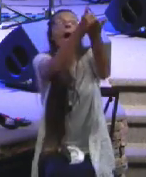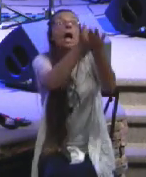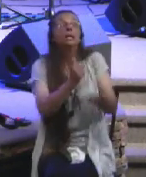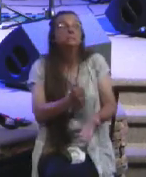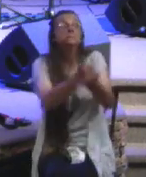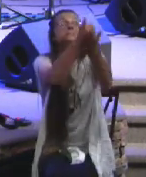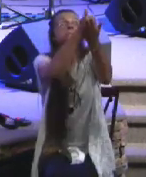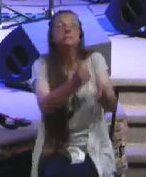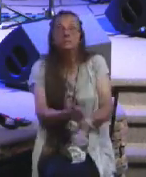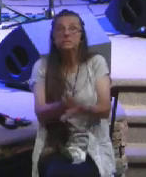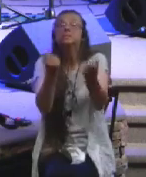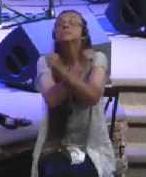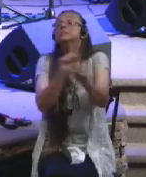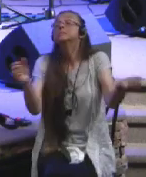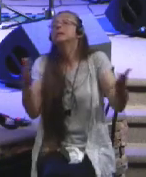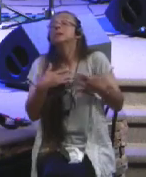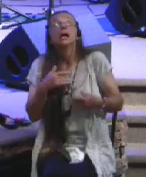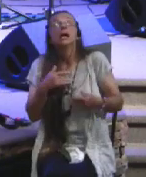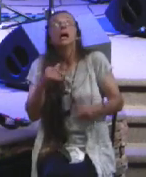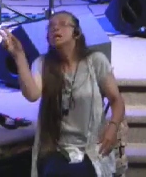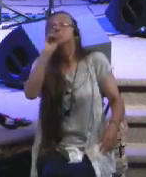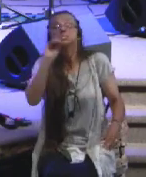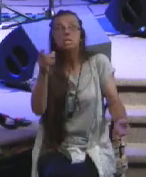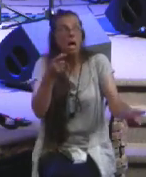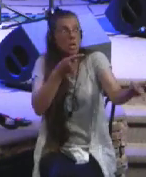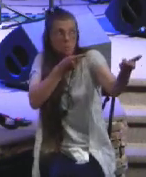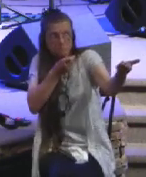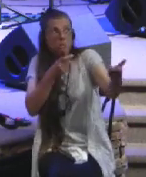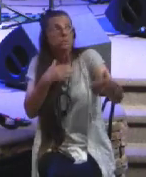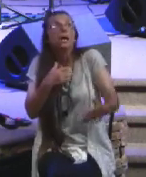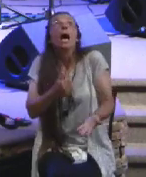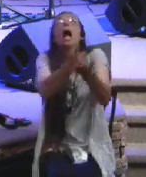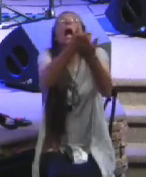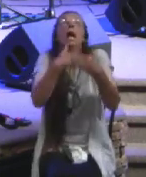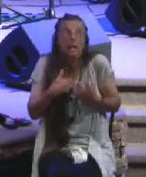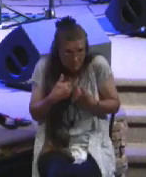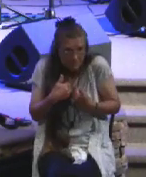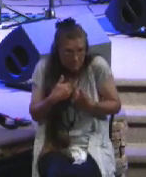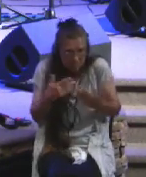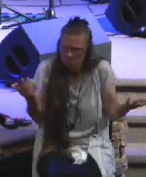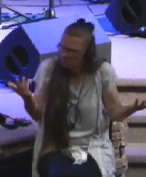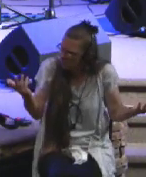help, somebody save me. Please don't shoot me. Help me, somebody.